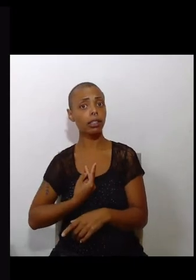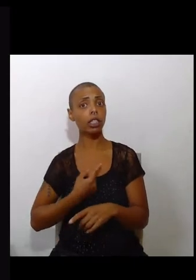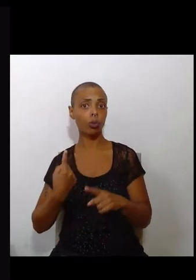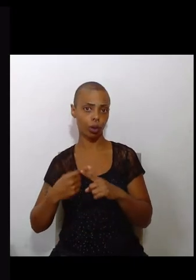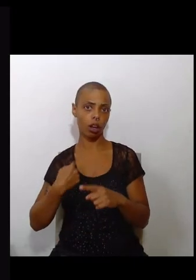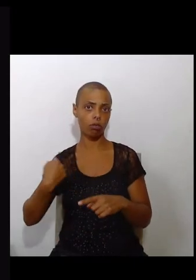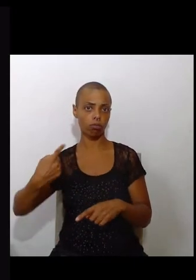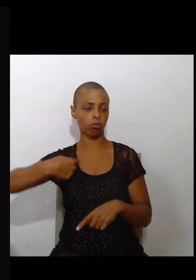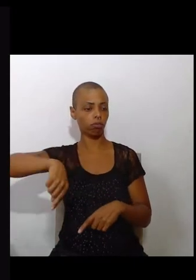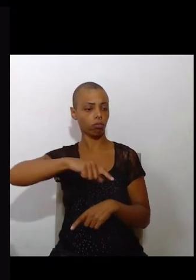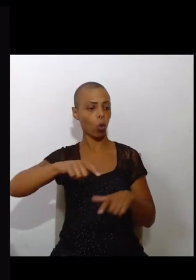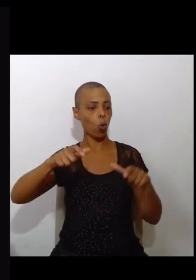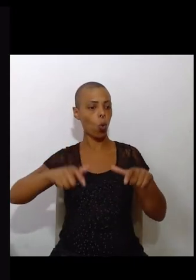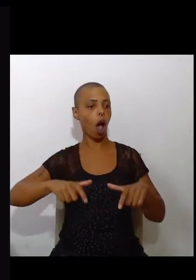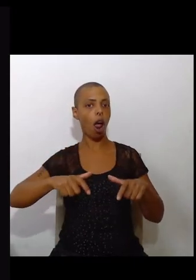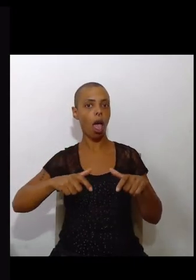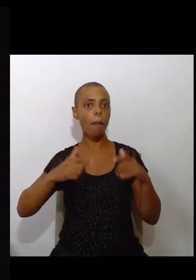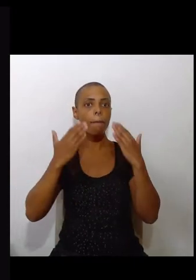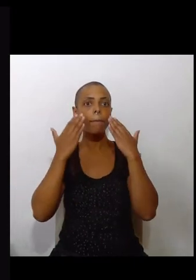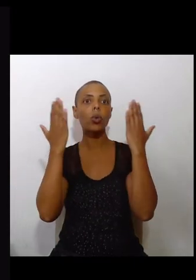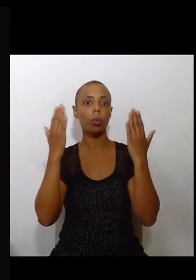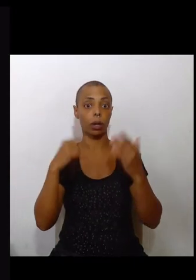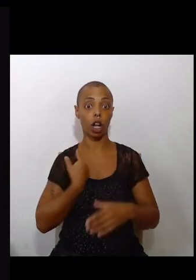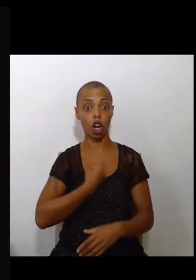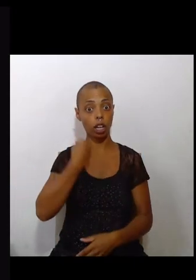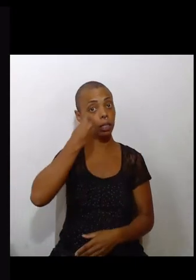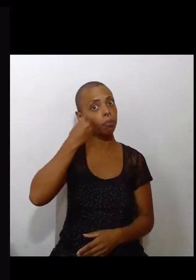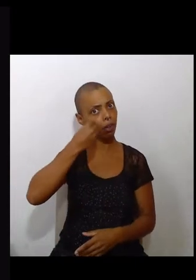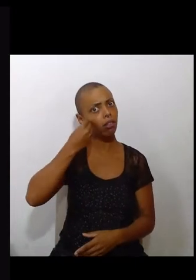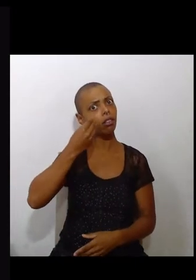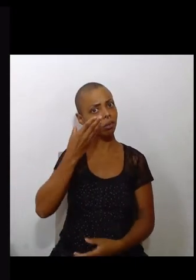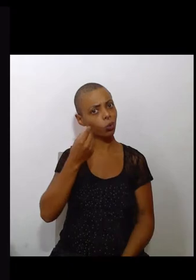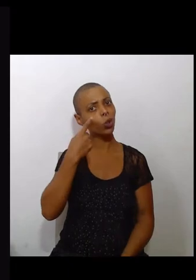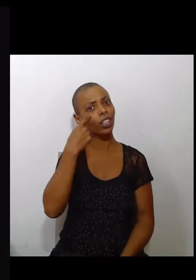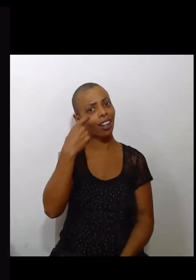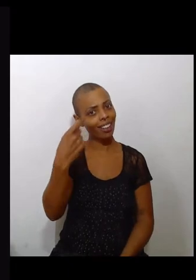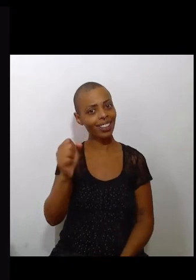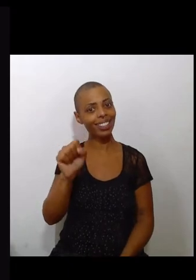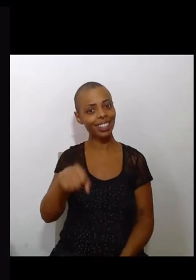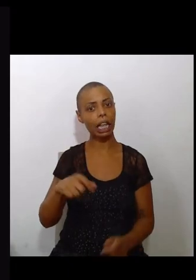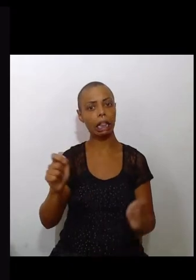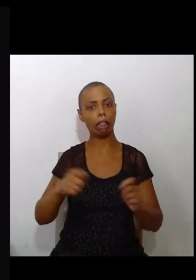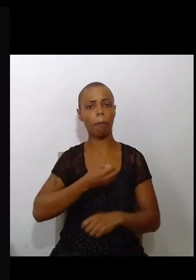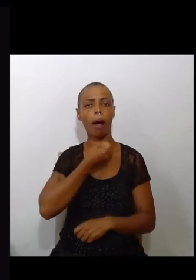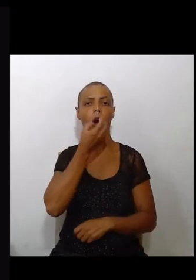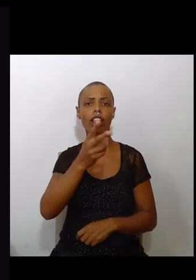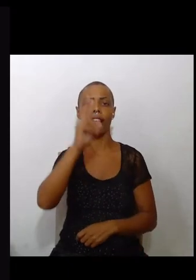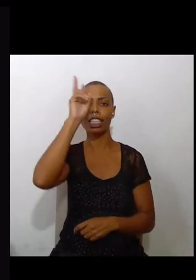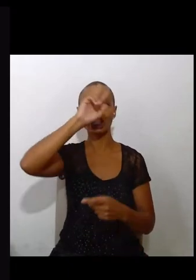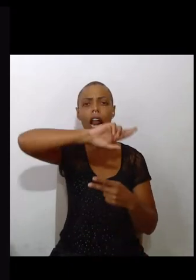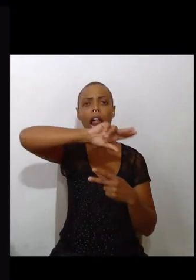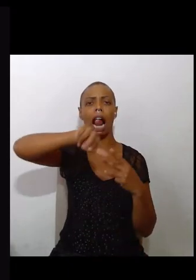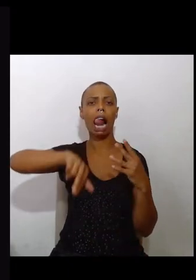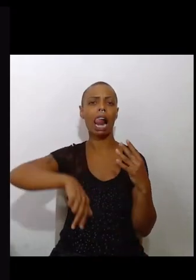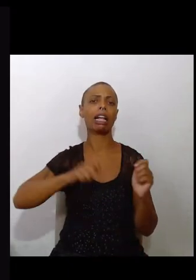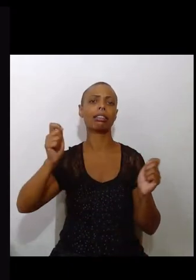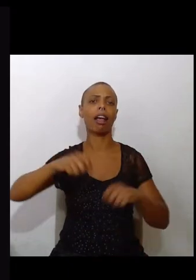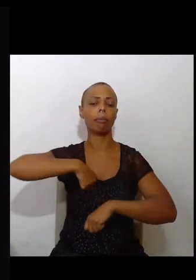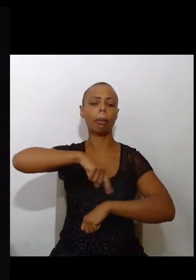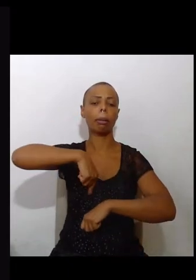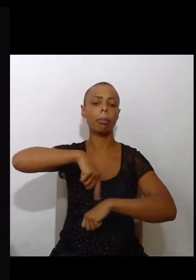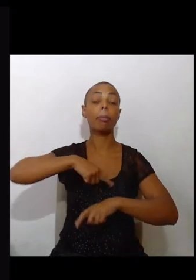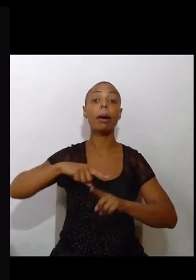lot of stories that can go on for a while but mostly it's about people looking at us